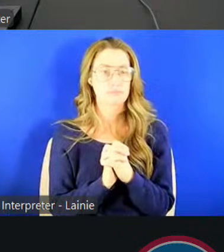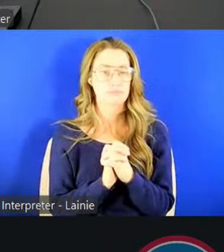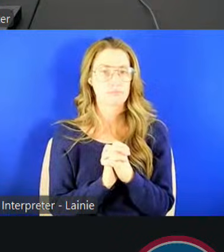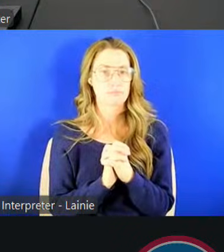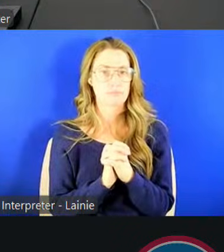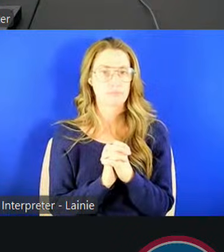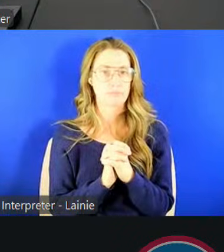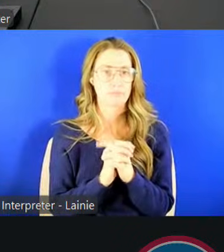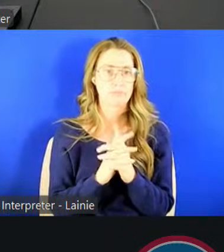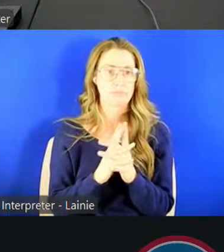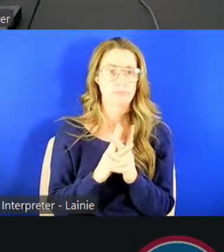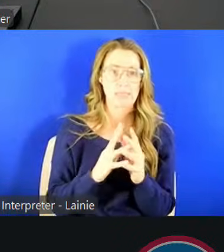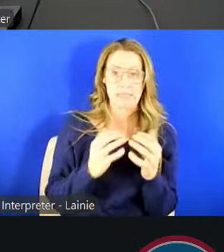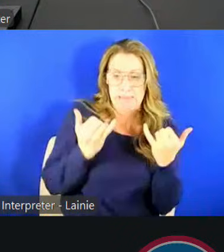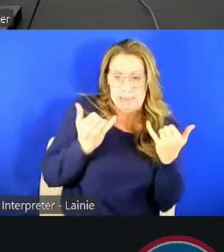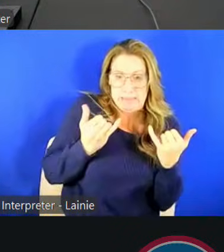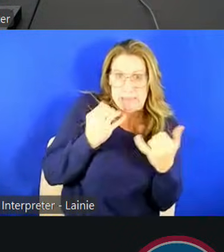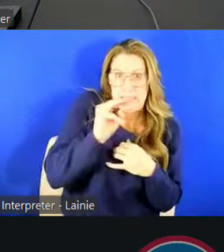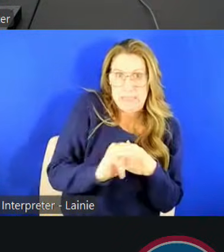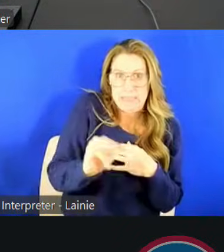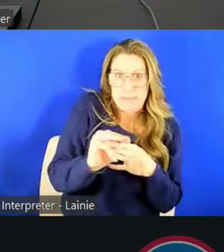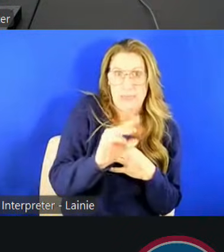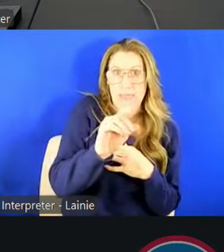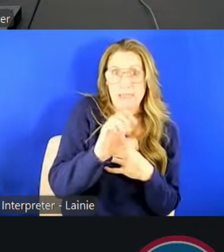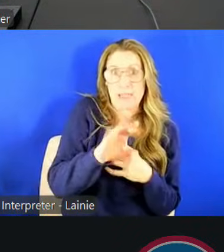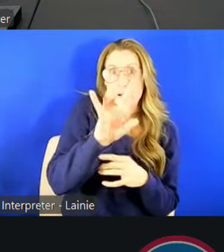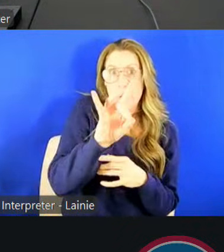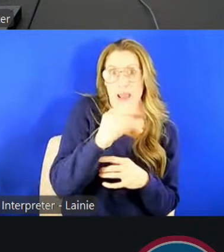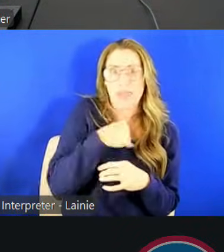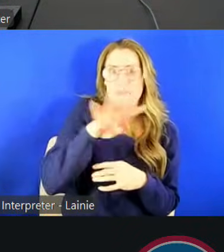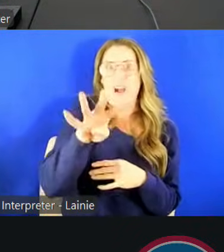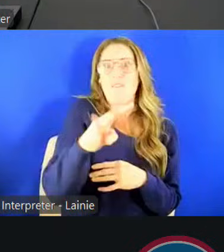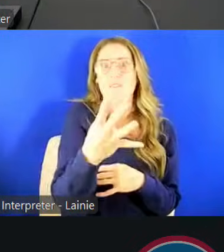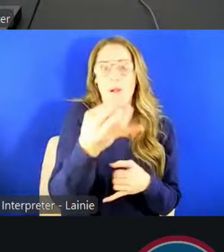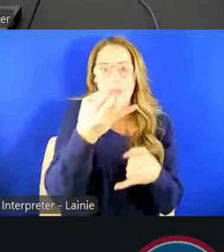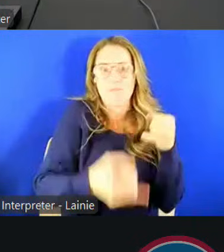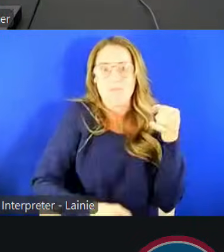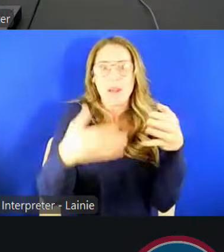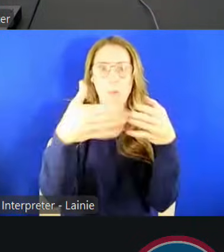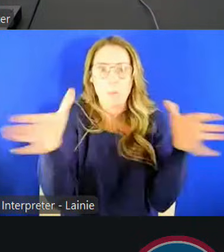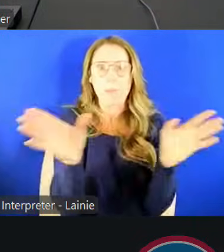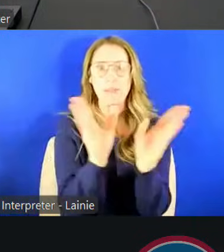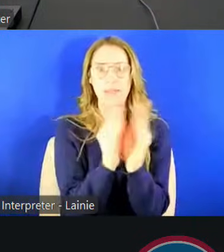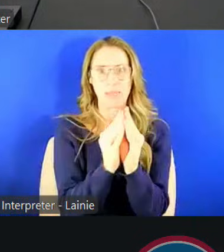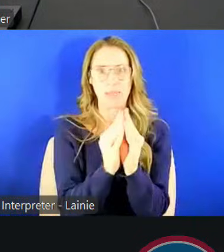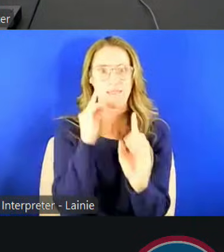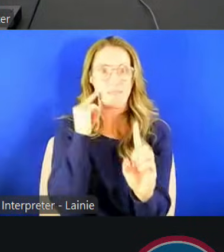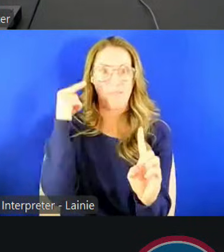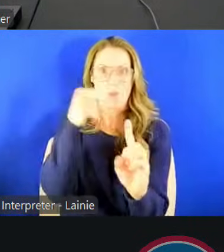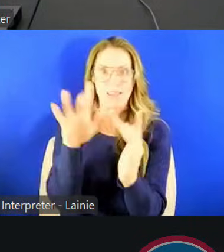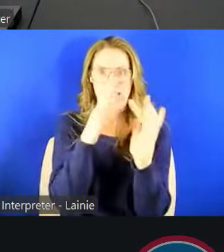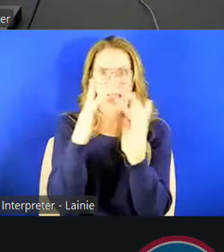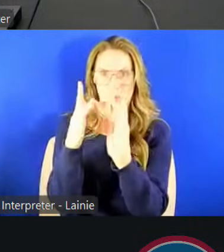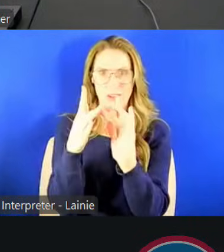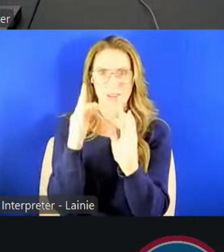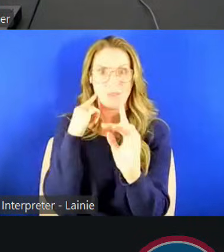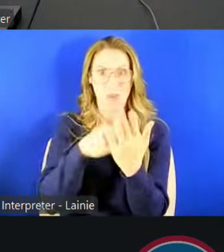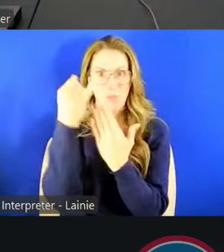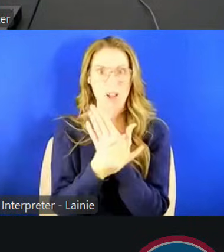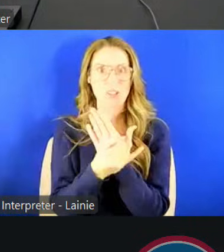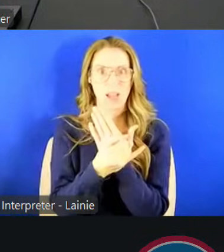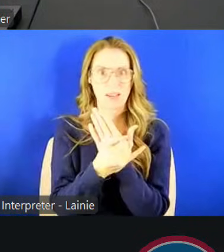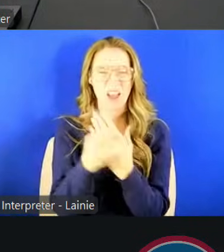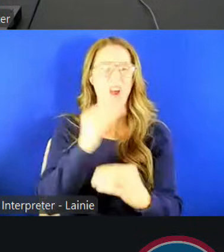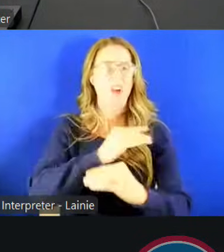plug for this coming Monday, December 8th. We have our 4th and final public meeting for this round of outreach on the project. This was going to be a